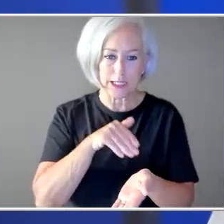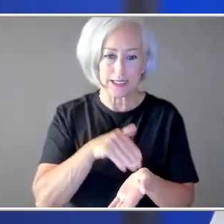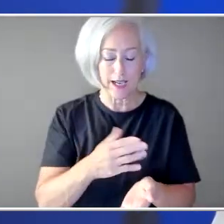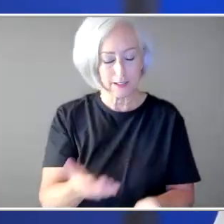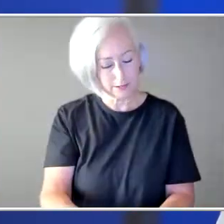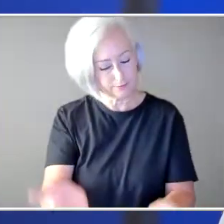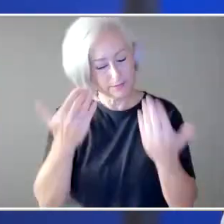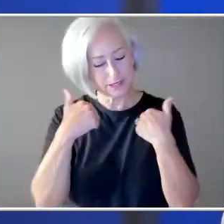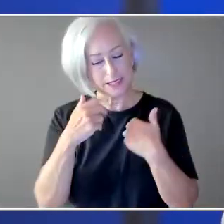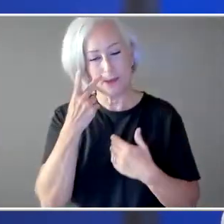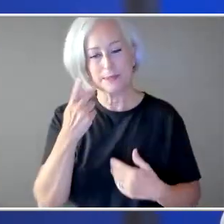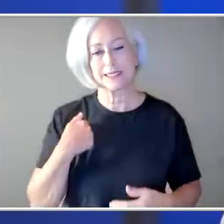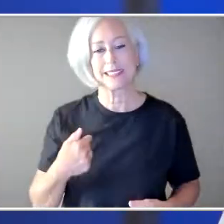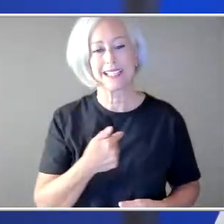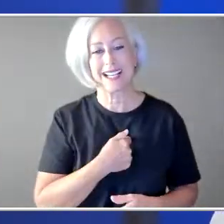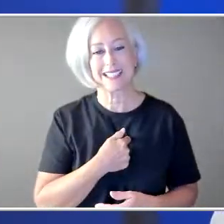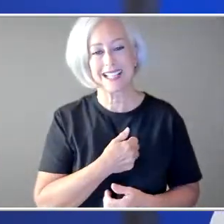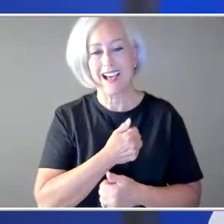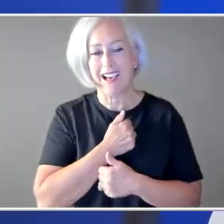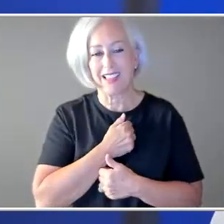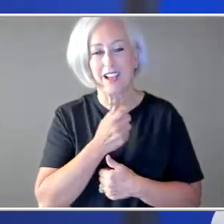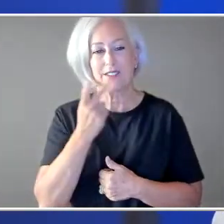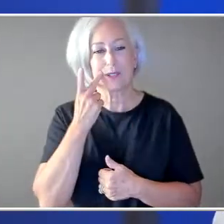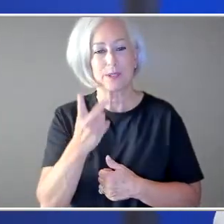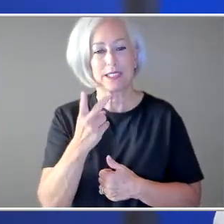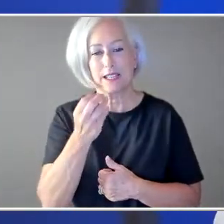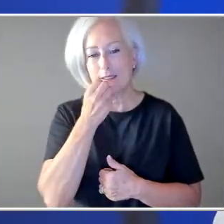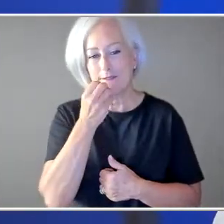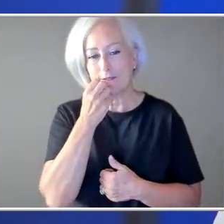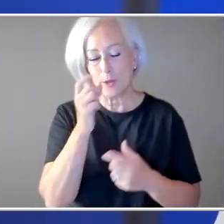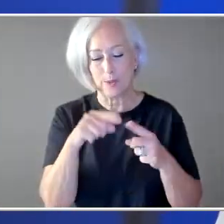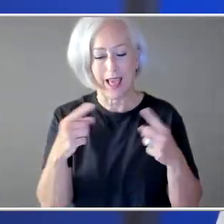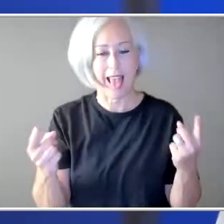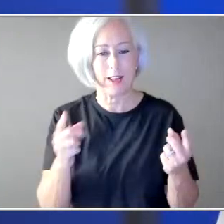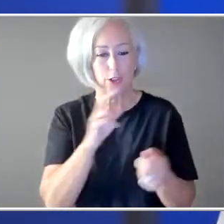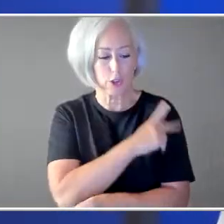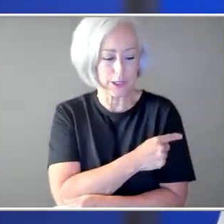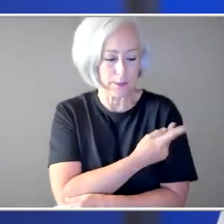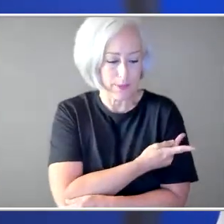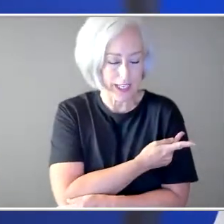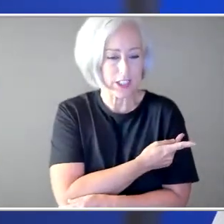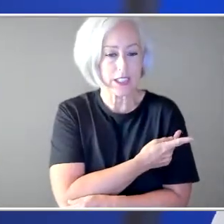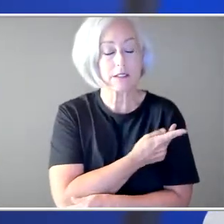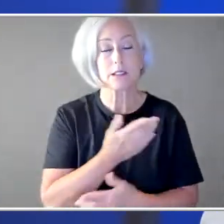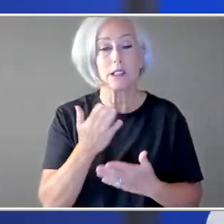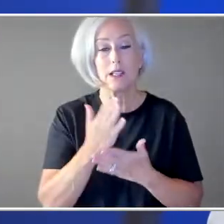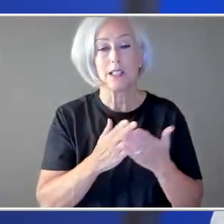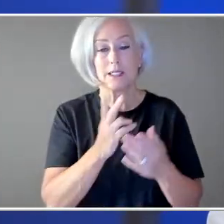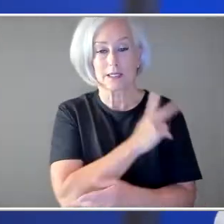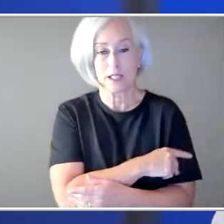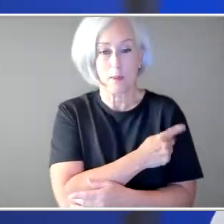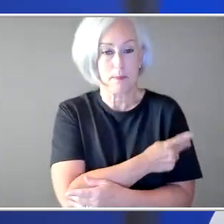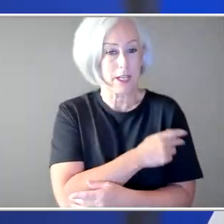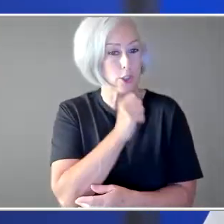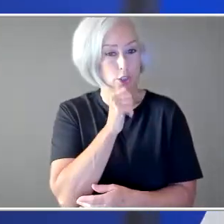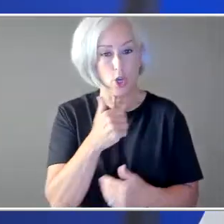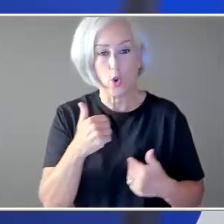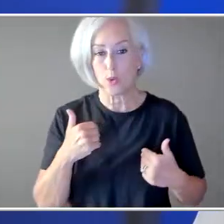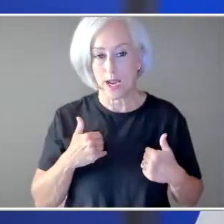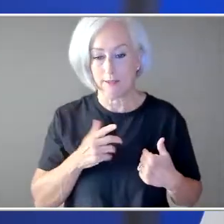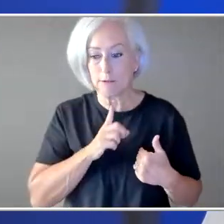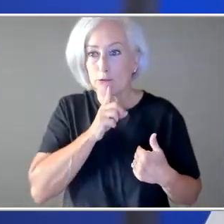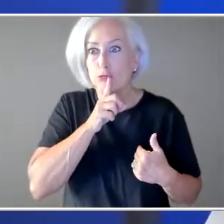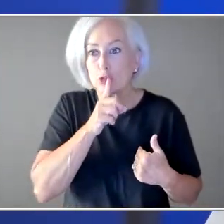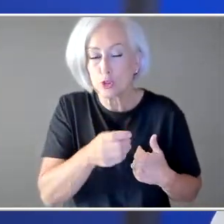love to see my food allergy patients, even some of my patients who don't have true food allergies but have